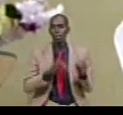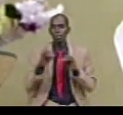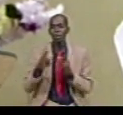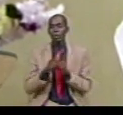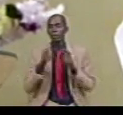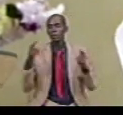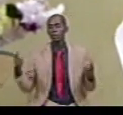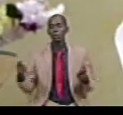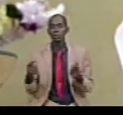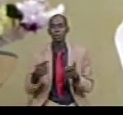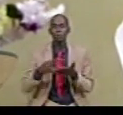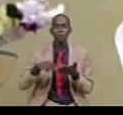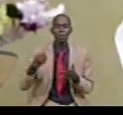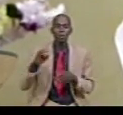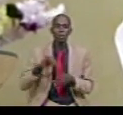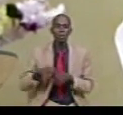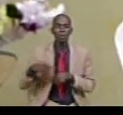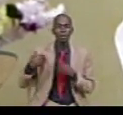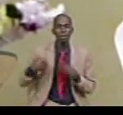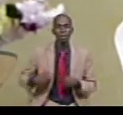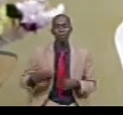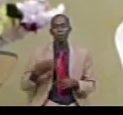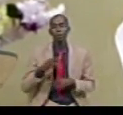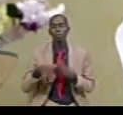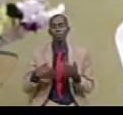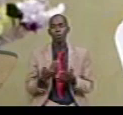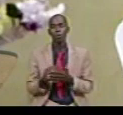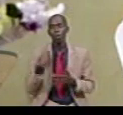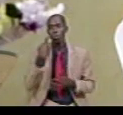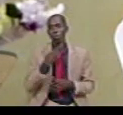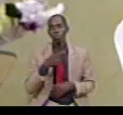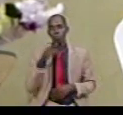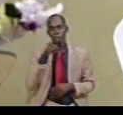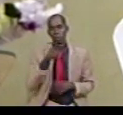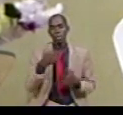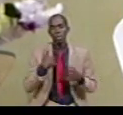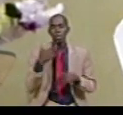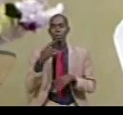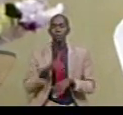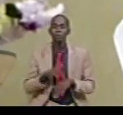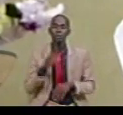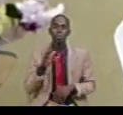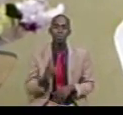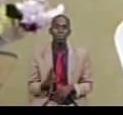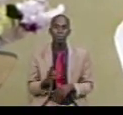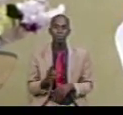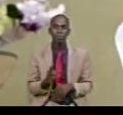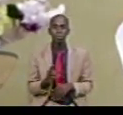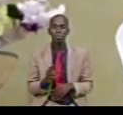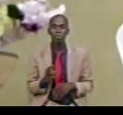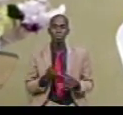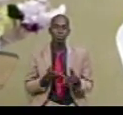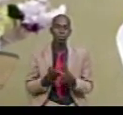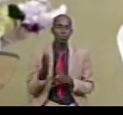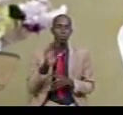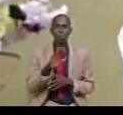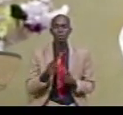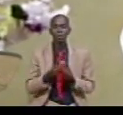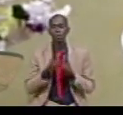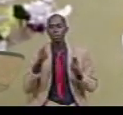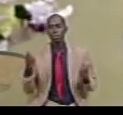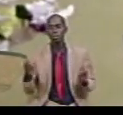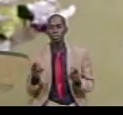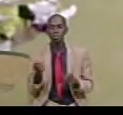the hearts and minds of those he has touched. Through his inspiring sermons, compassionate counsel,